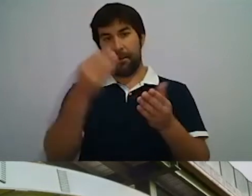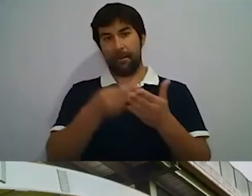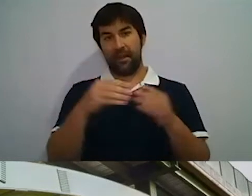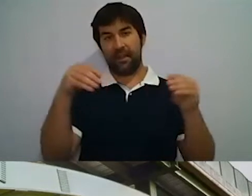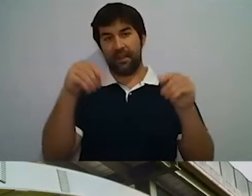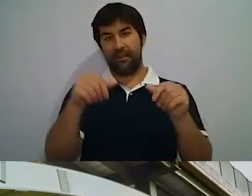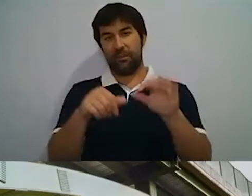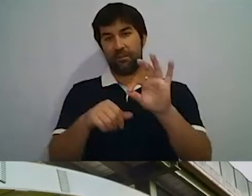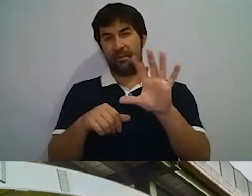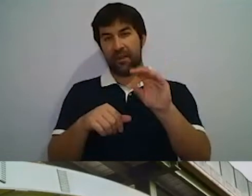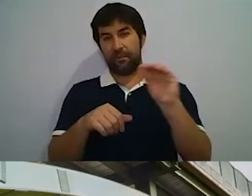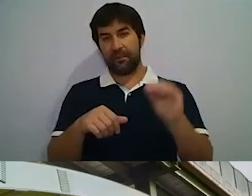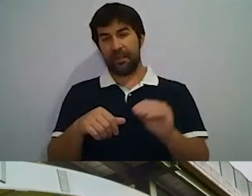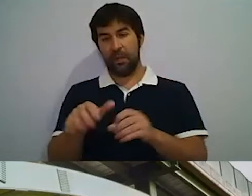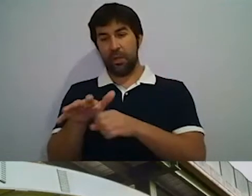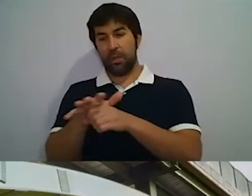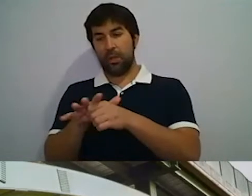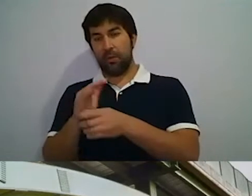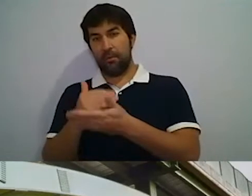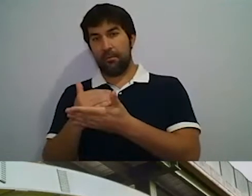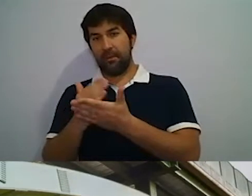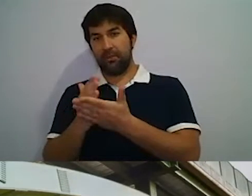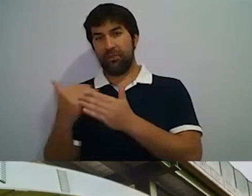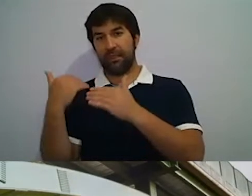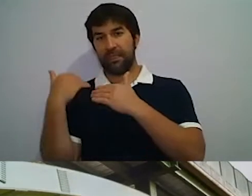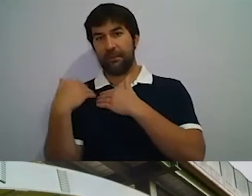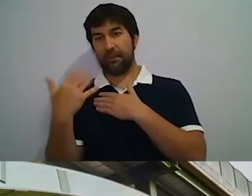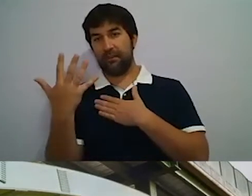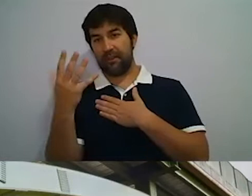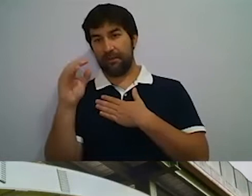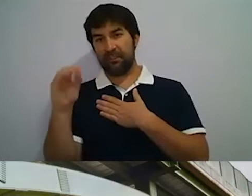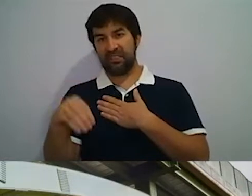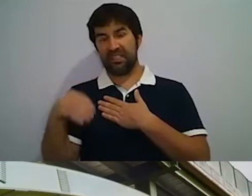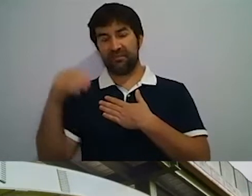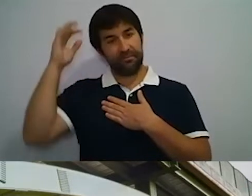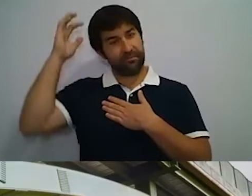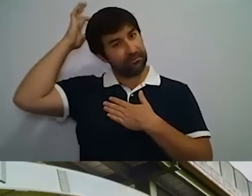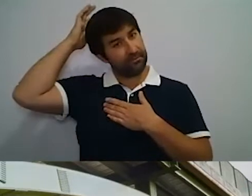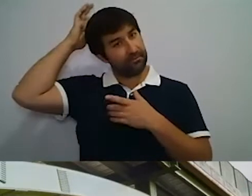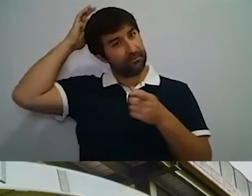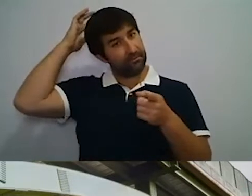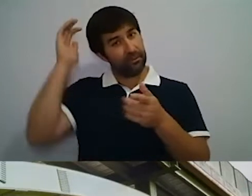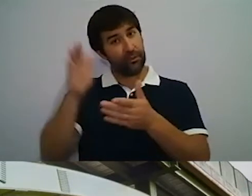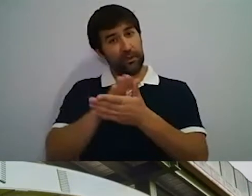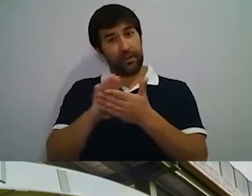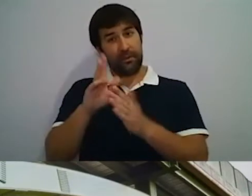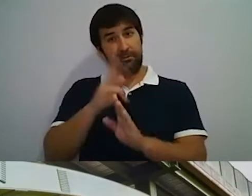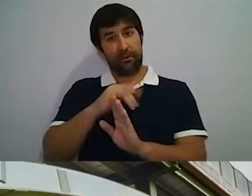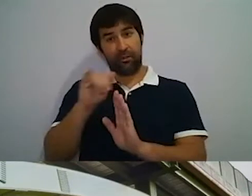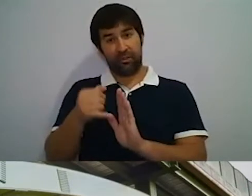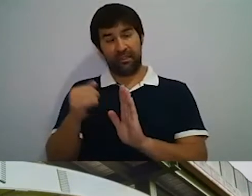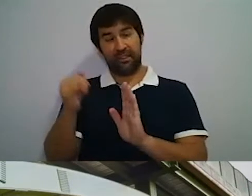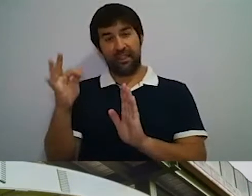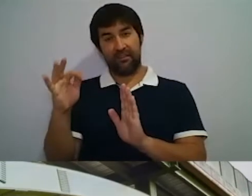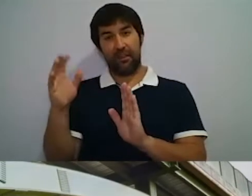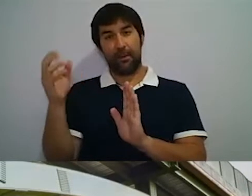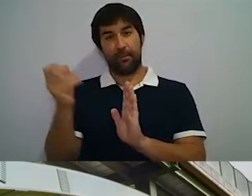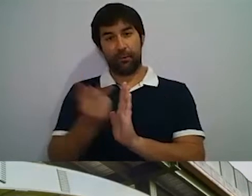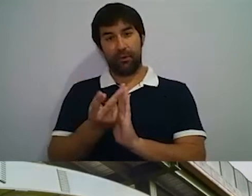well-orchestrated plan. Mobility and planning also then helps to advise across the board in all of